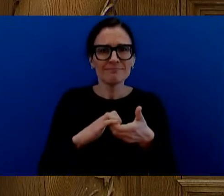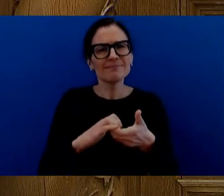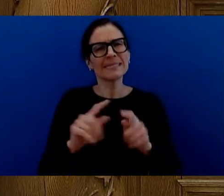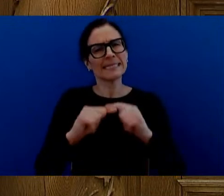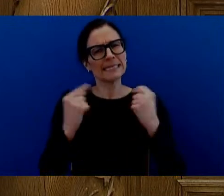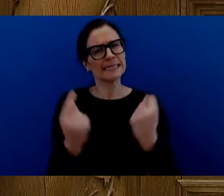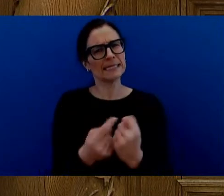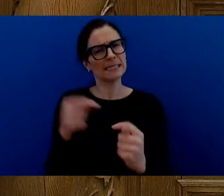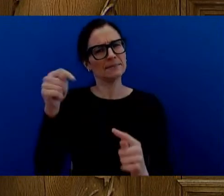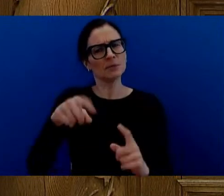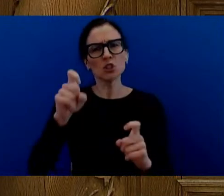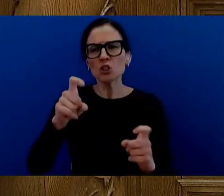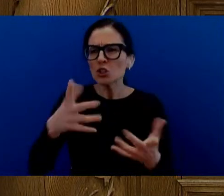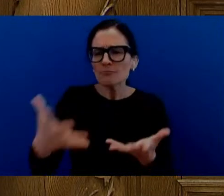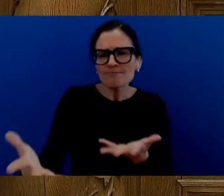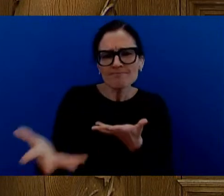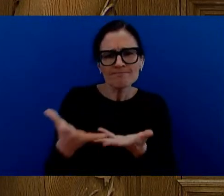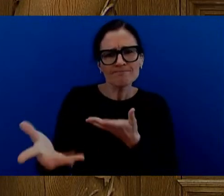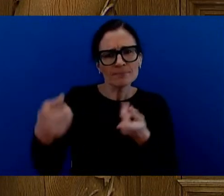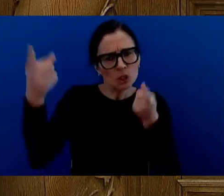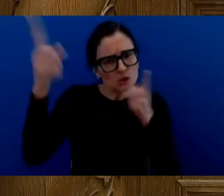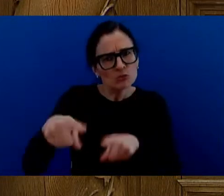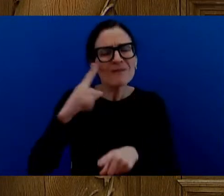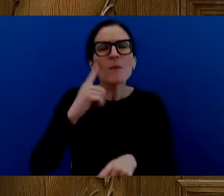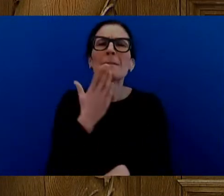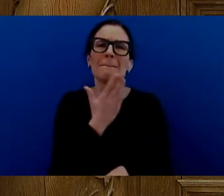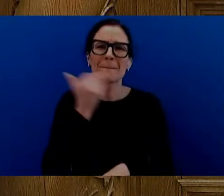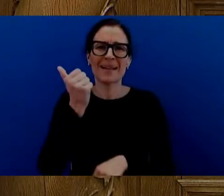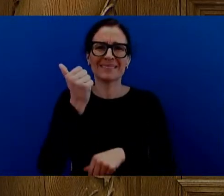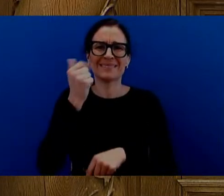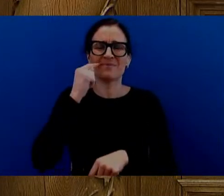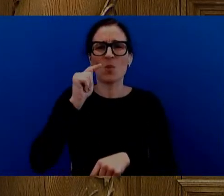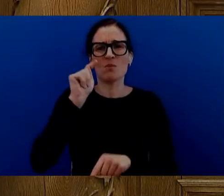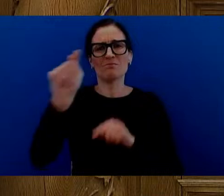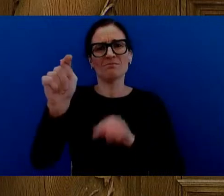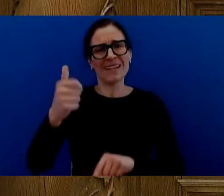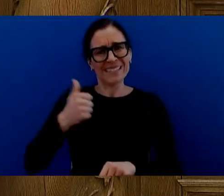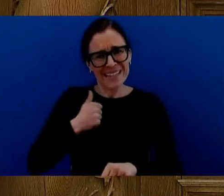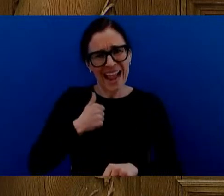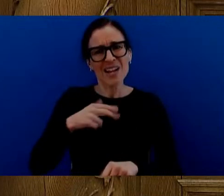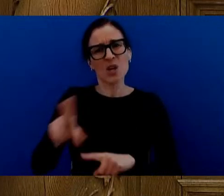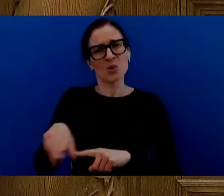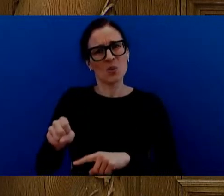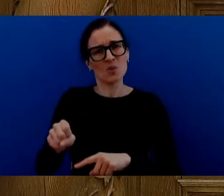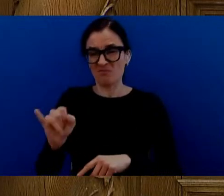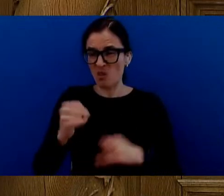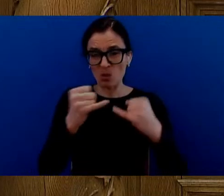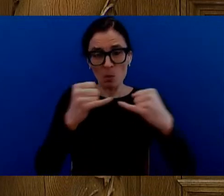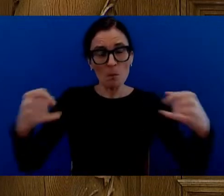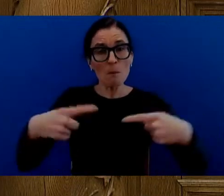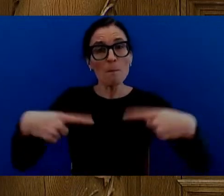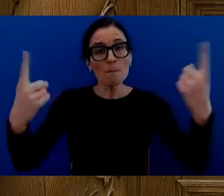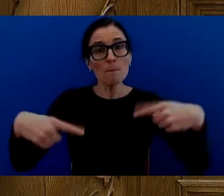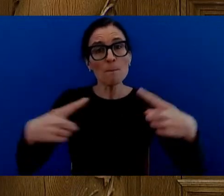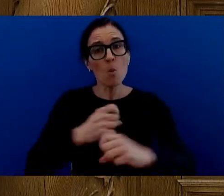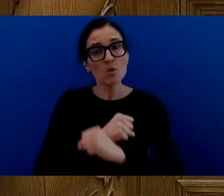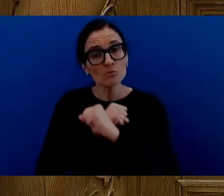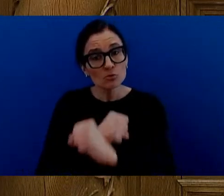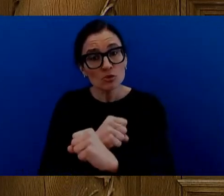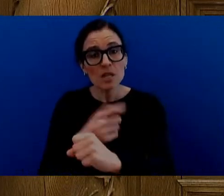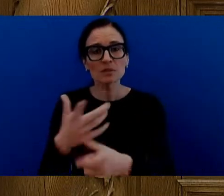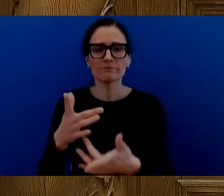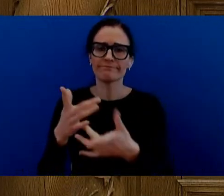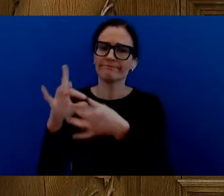border security and toxic drugs such as fentanyl. Too many people in both of our countries have